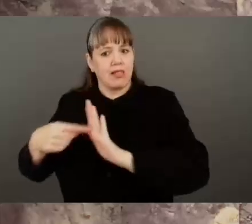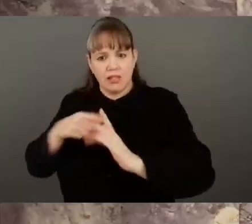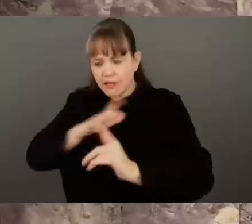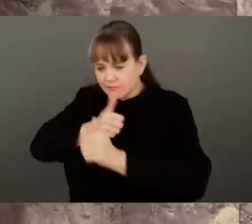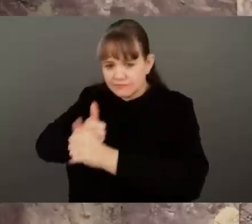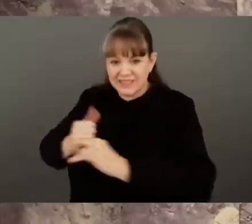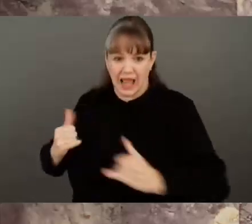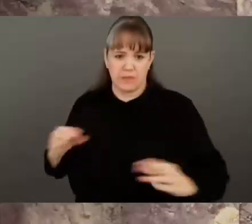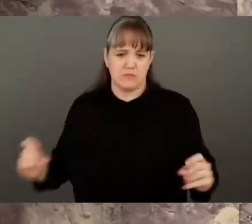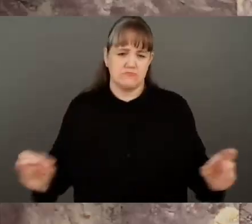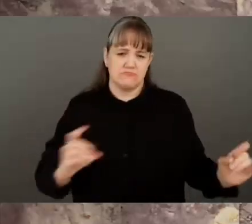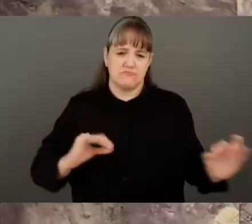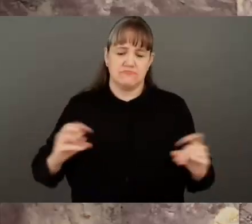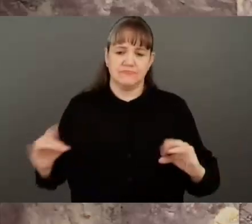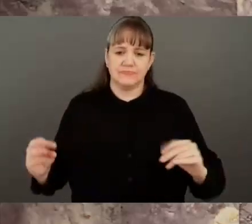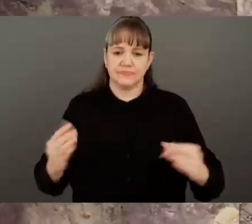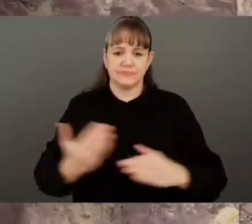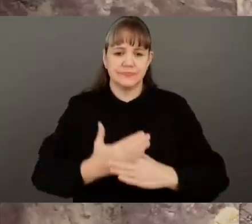Members.